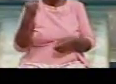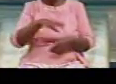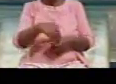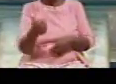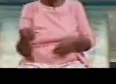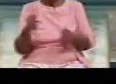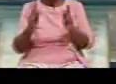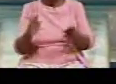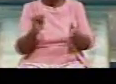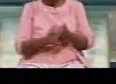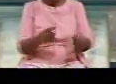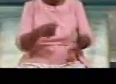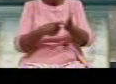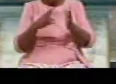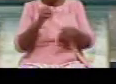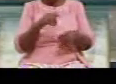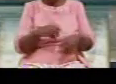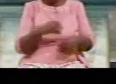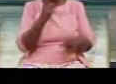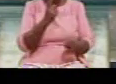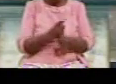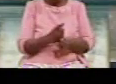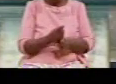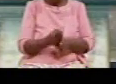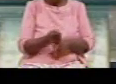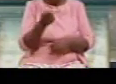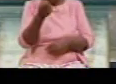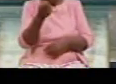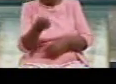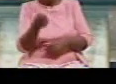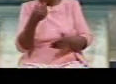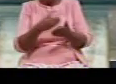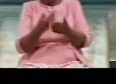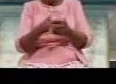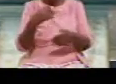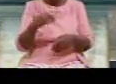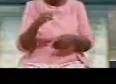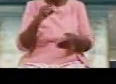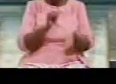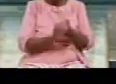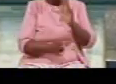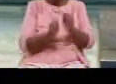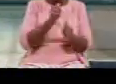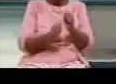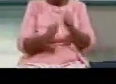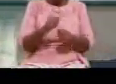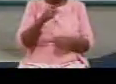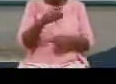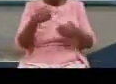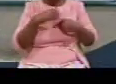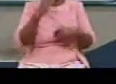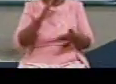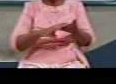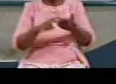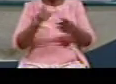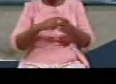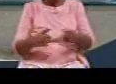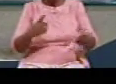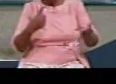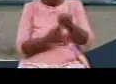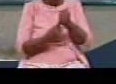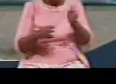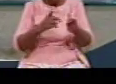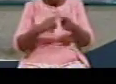100 pence, a little fraction of what he had been forgiven. And then he held him by the throat and said, pay